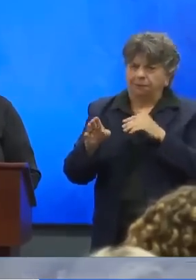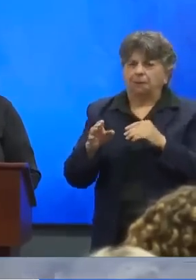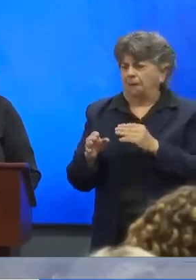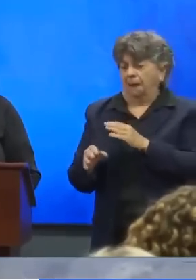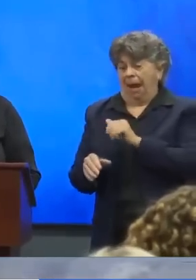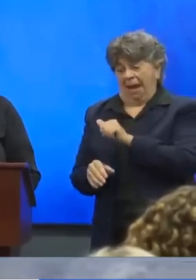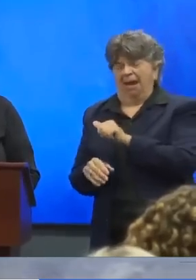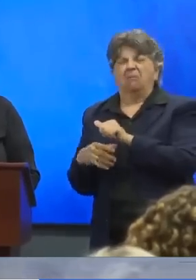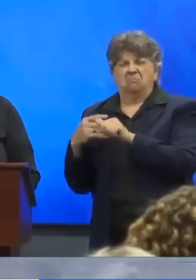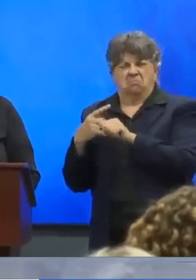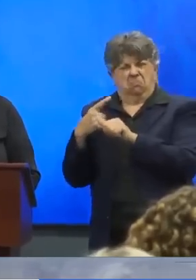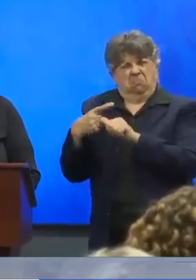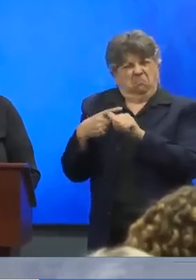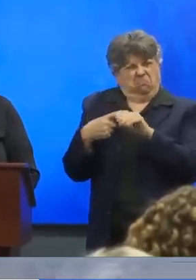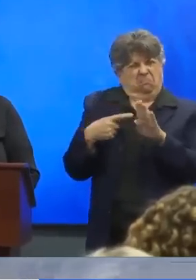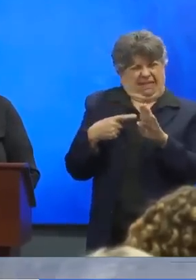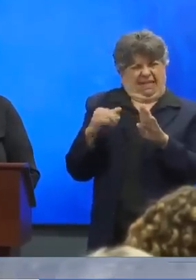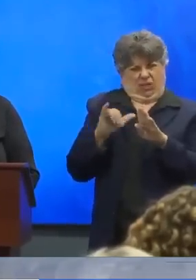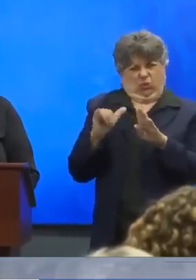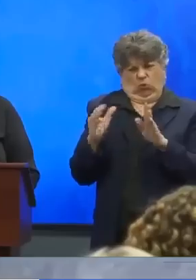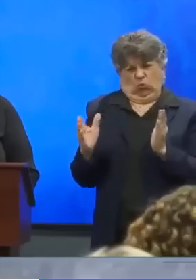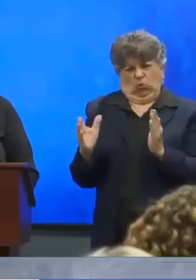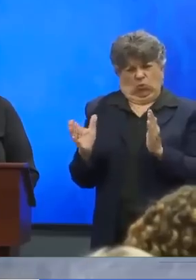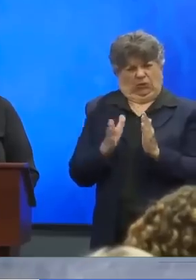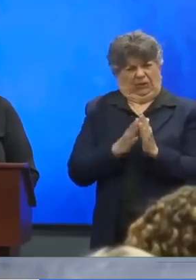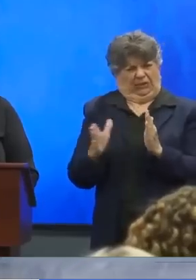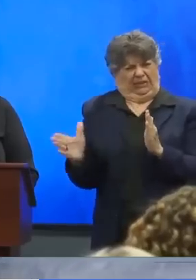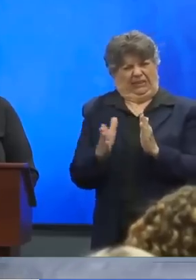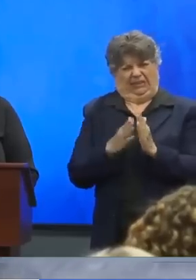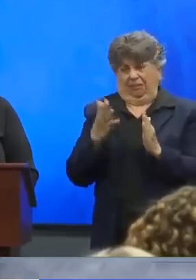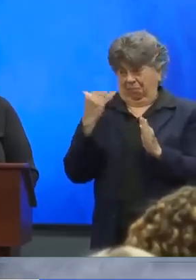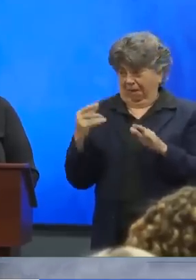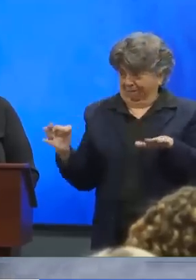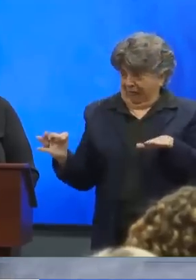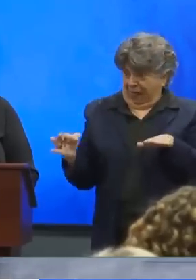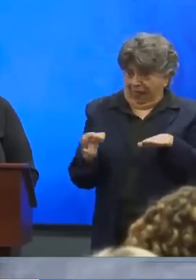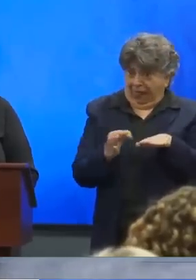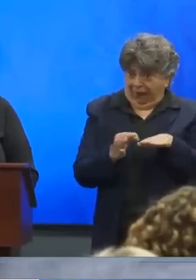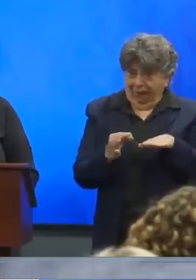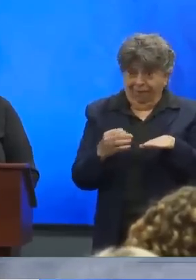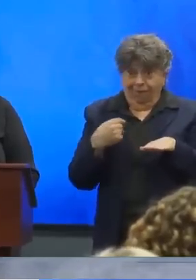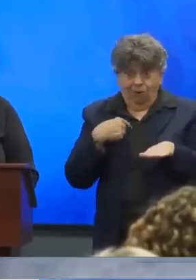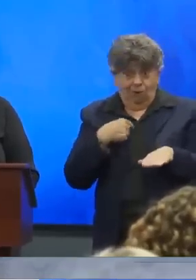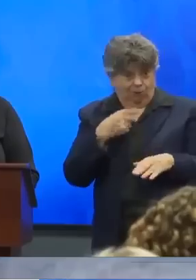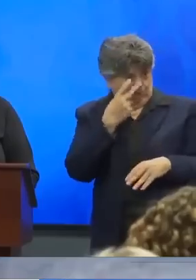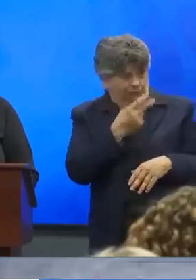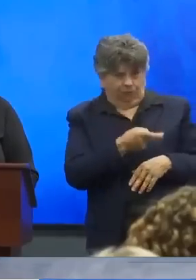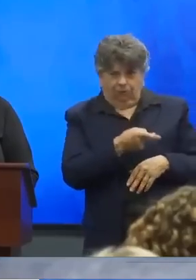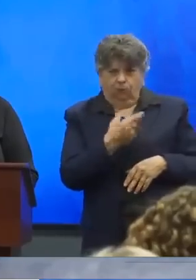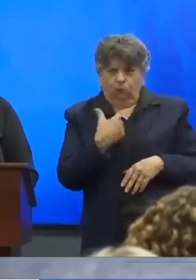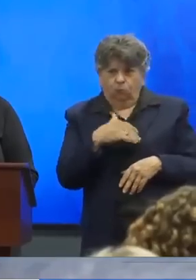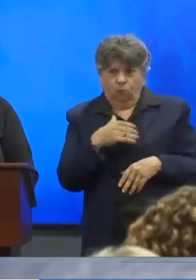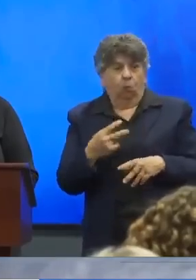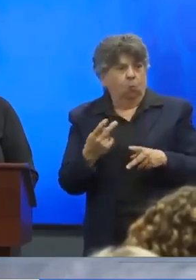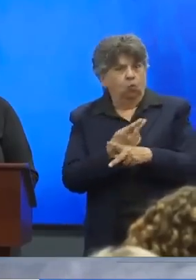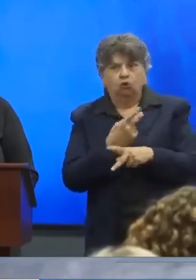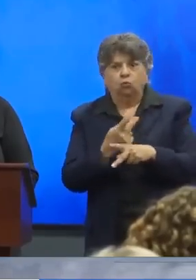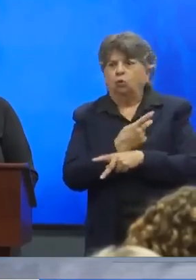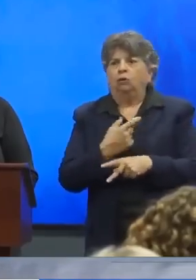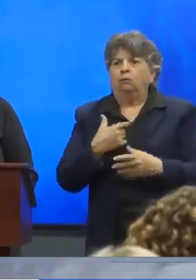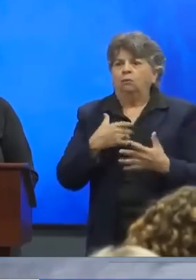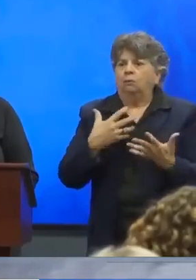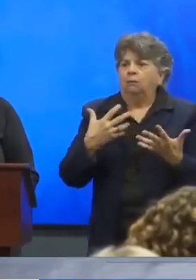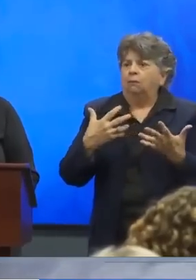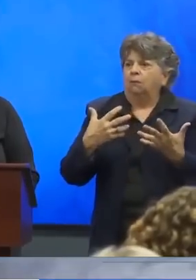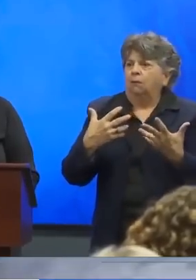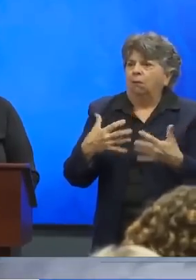caution, if that storm continues to come towards us or we see increased levels of storm surge, we only want people to have to move once.